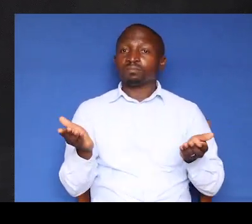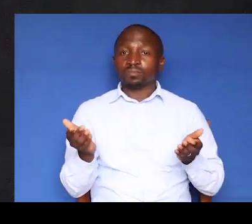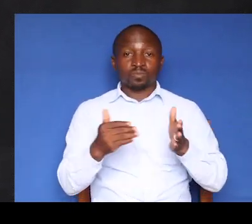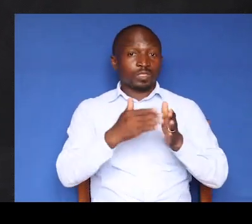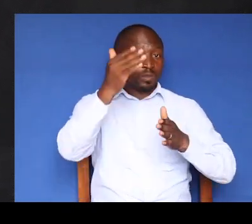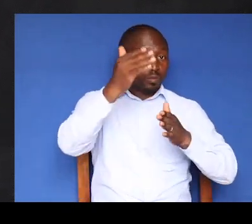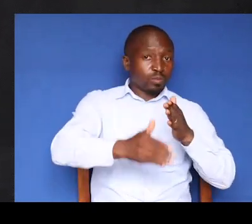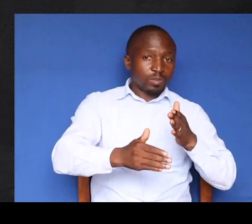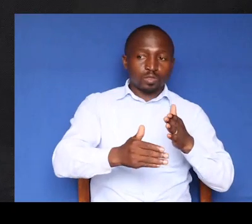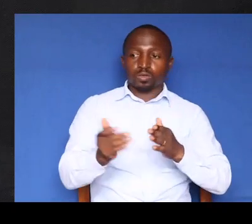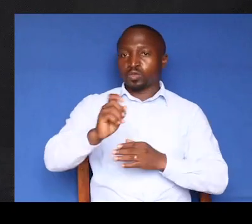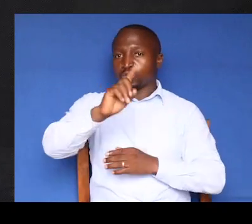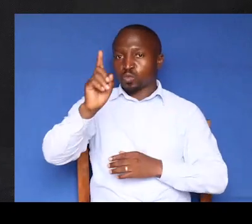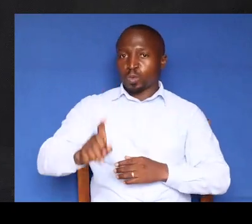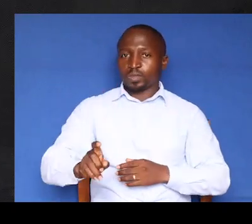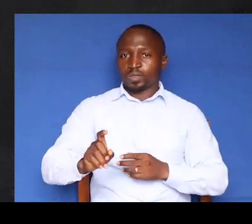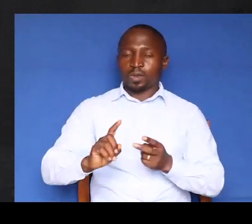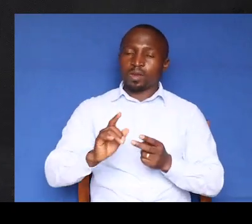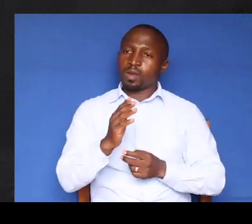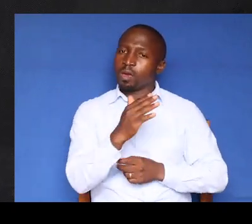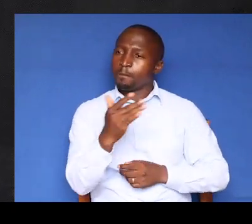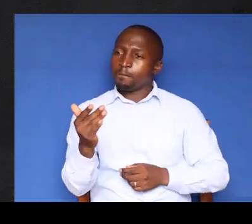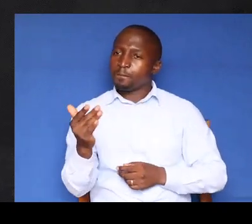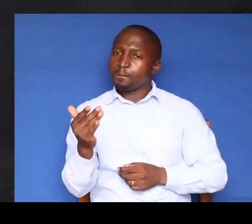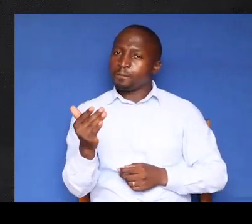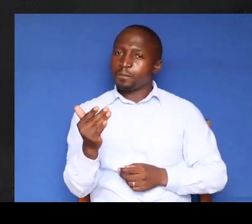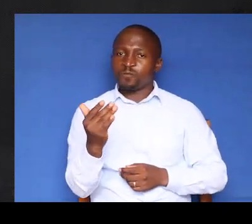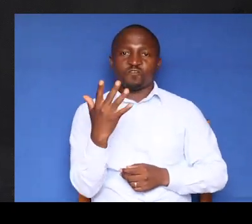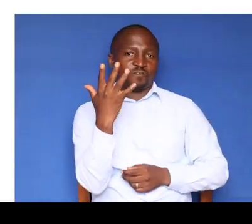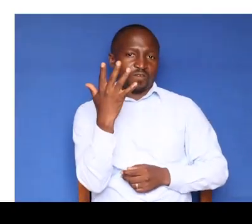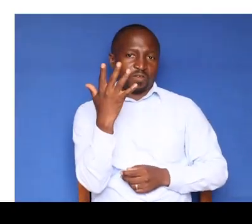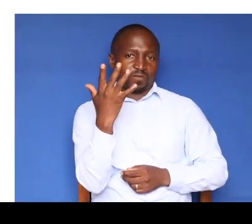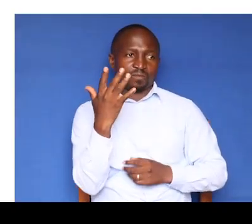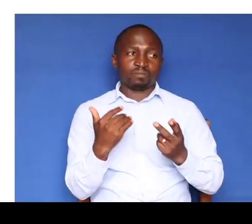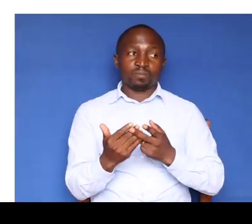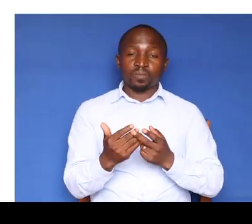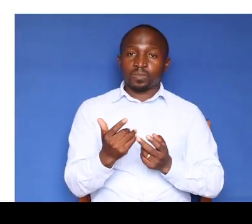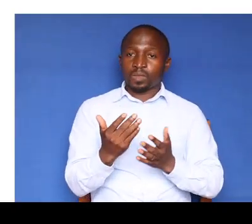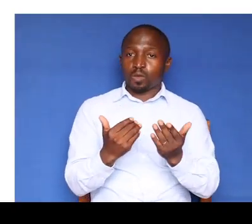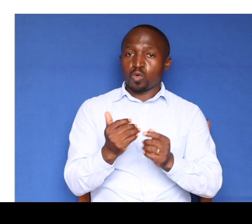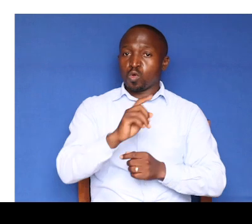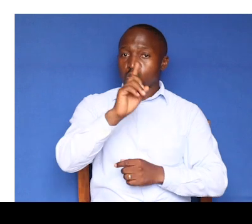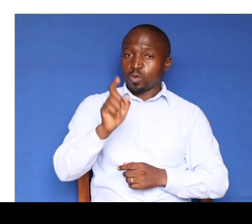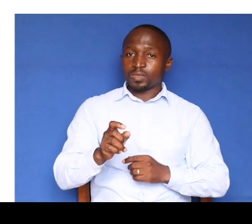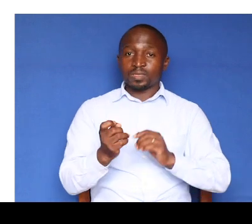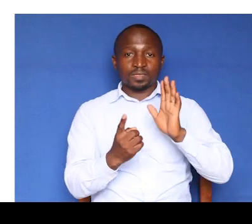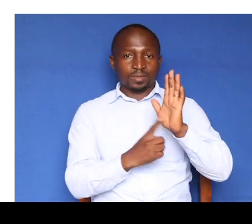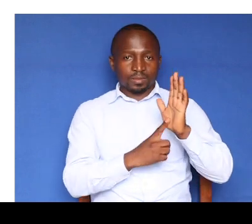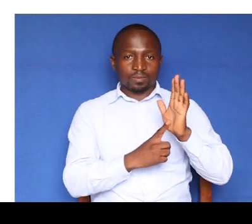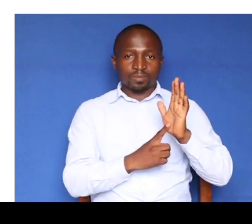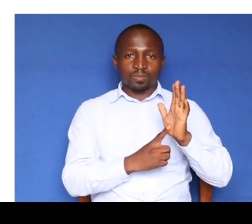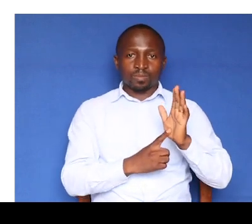the end of question number 5. Question number